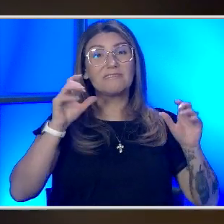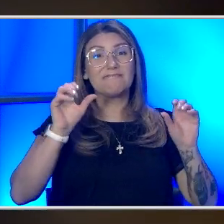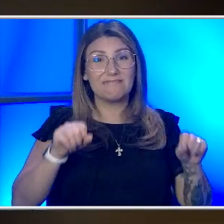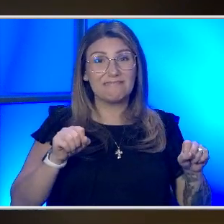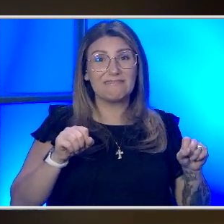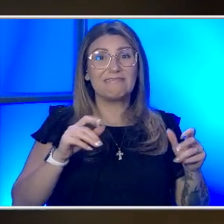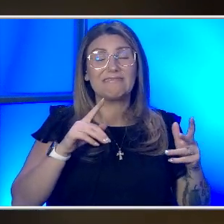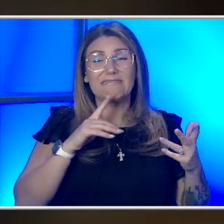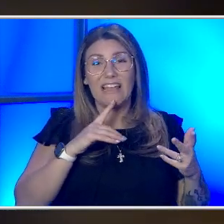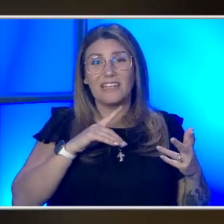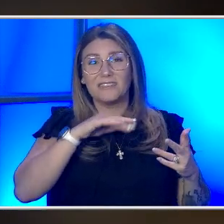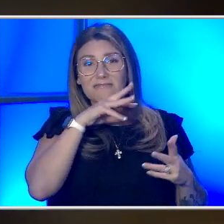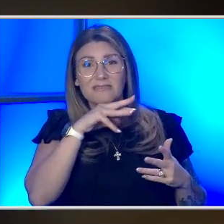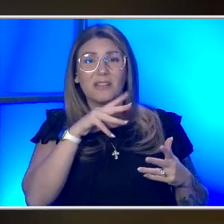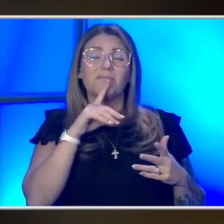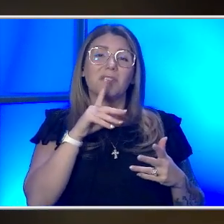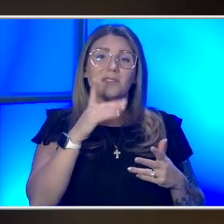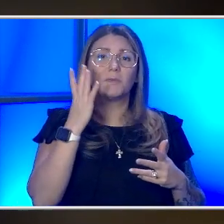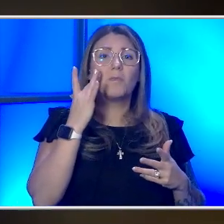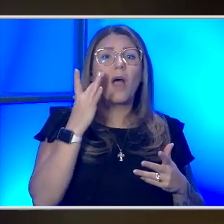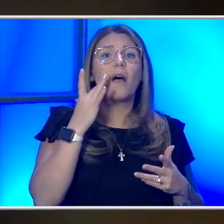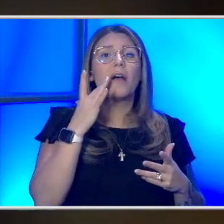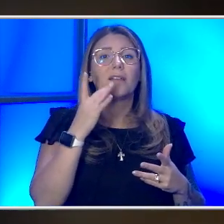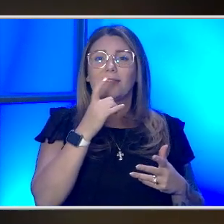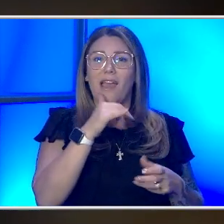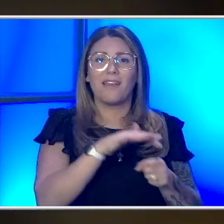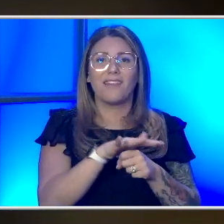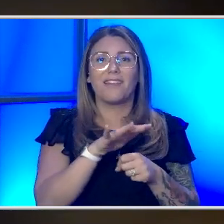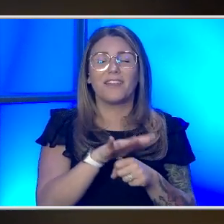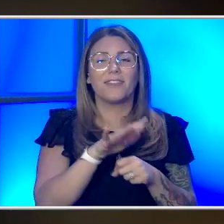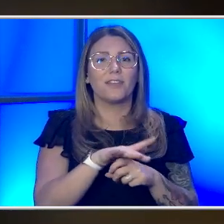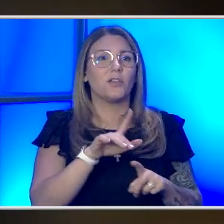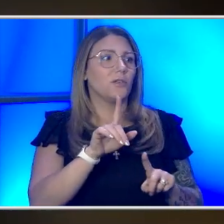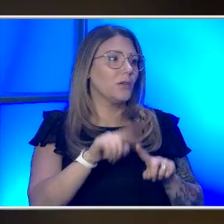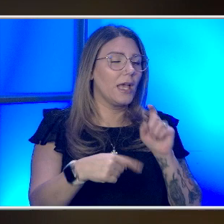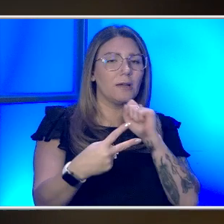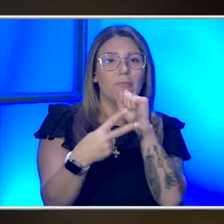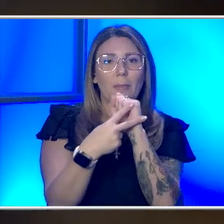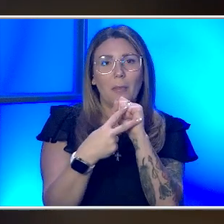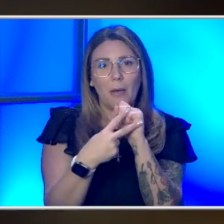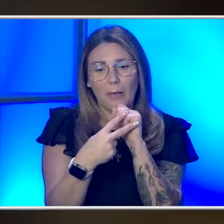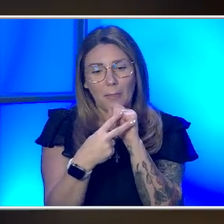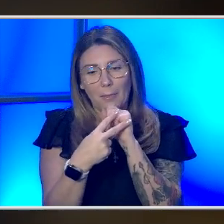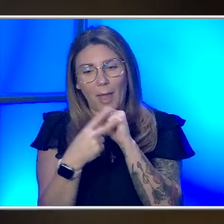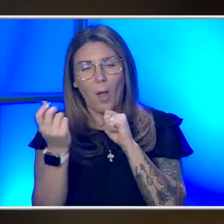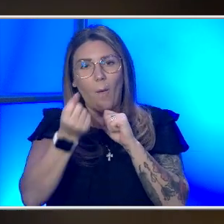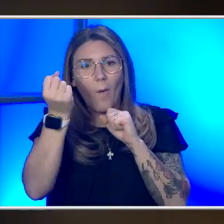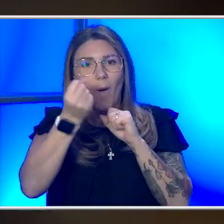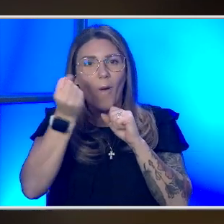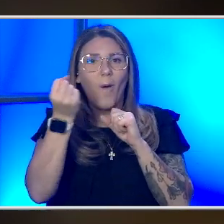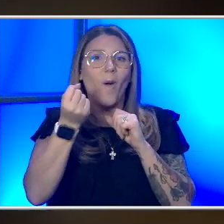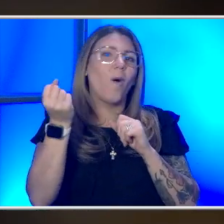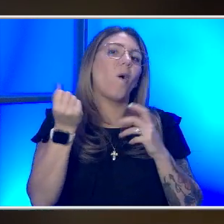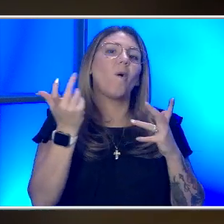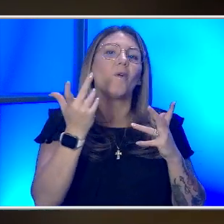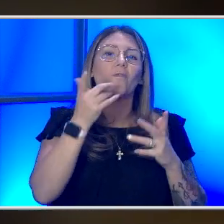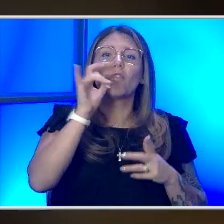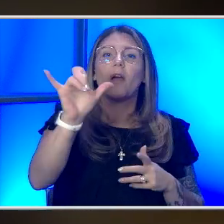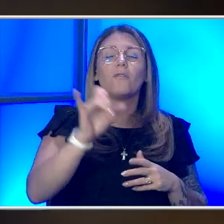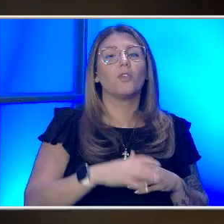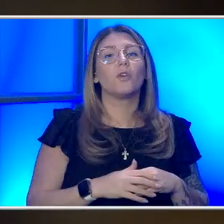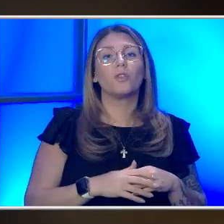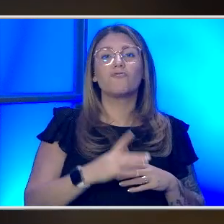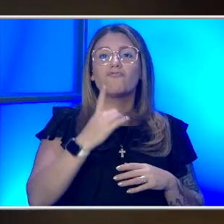why we're in a blood shortage. We can't stockpile blood and hang on to it for a rainy day. Red blood cells expire